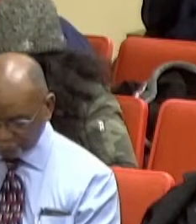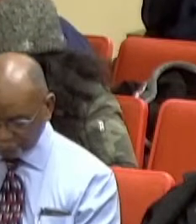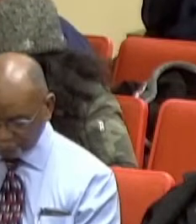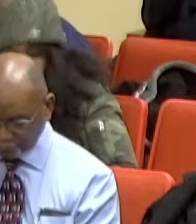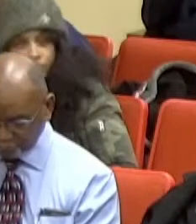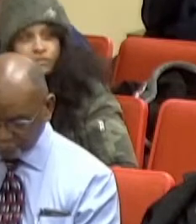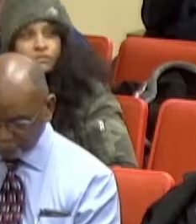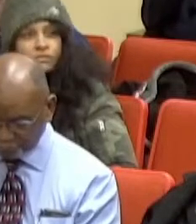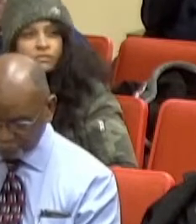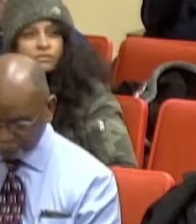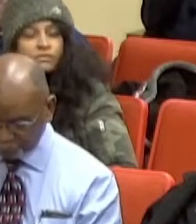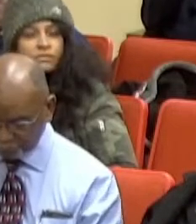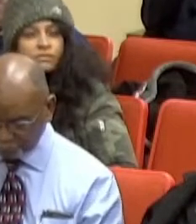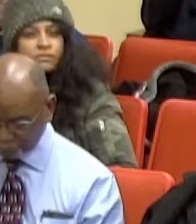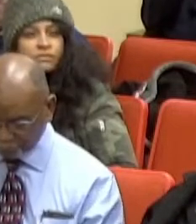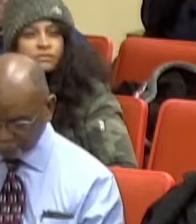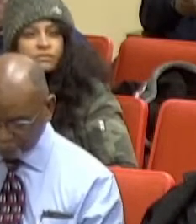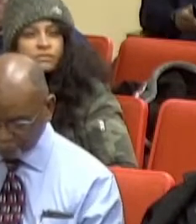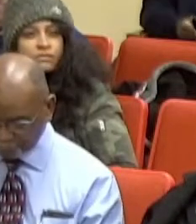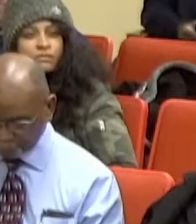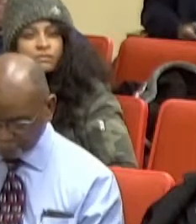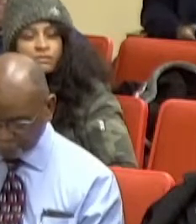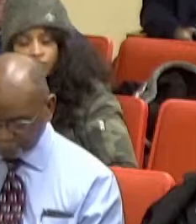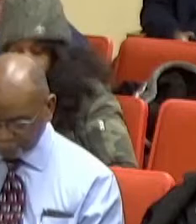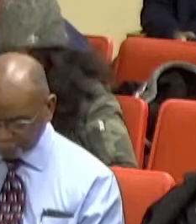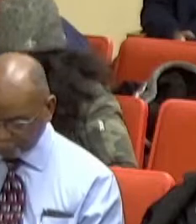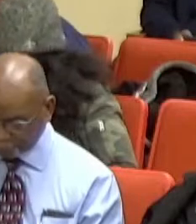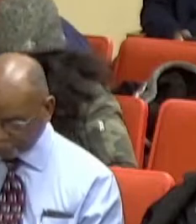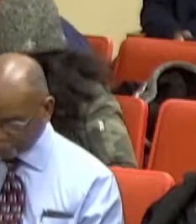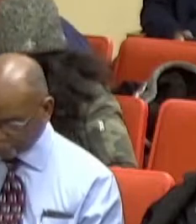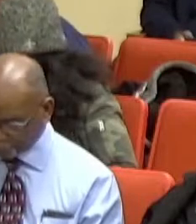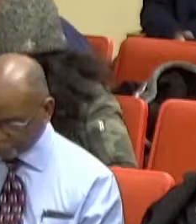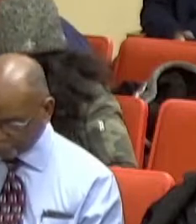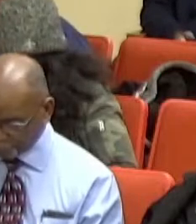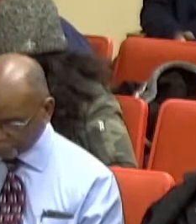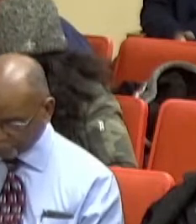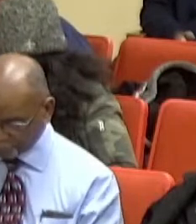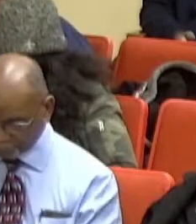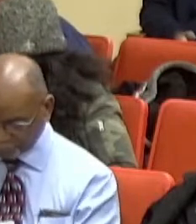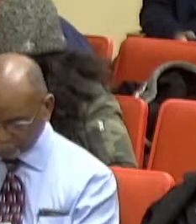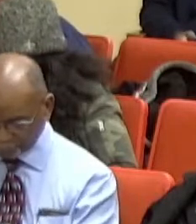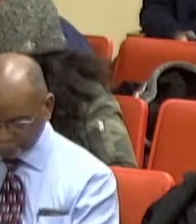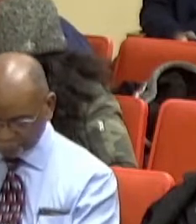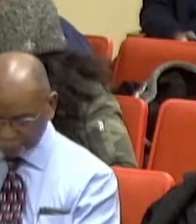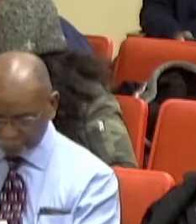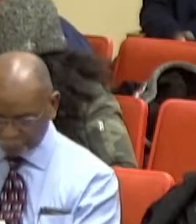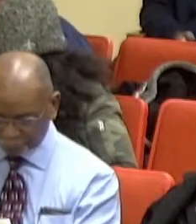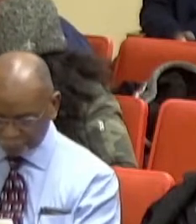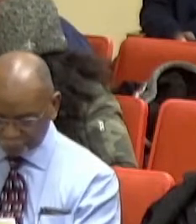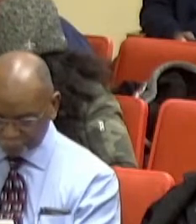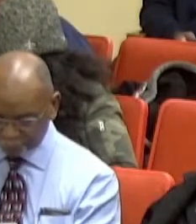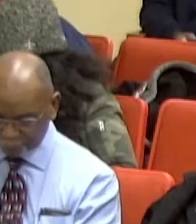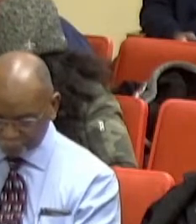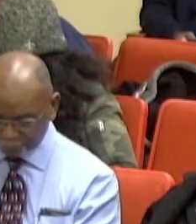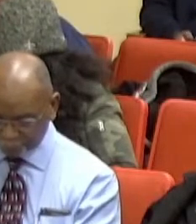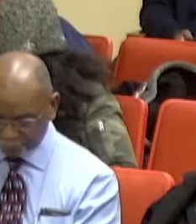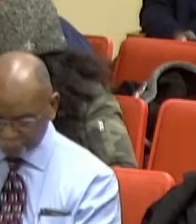that's why that equipment is there if any of that comes up. Another question that I know we had was regarding access to the